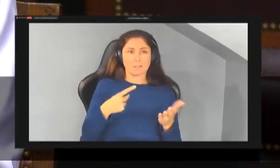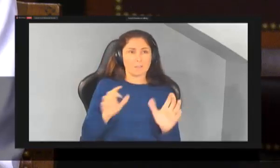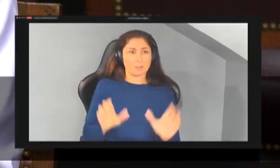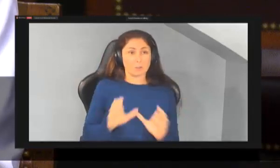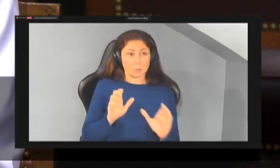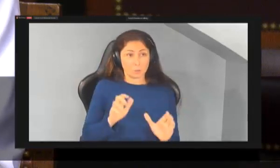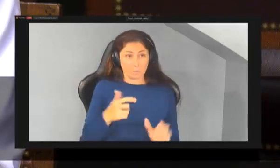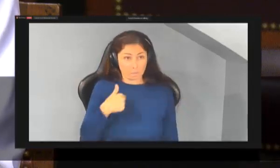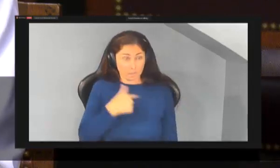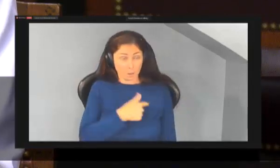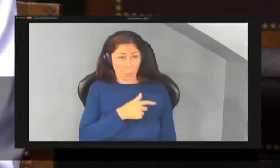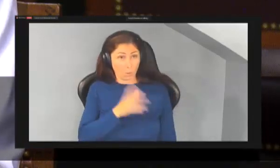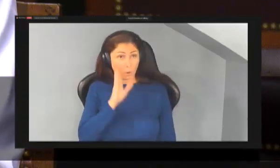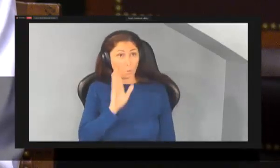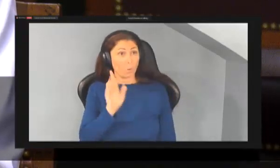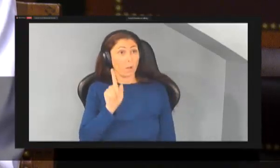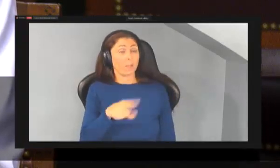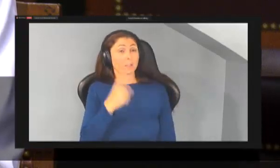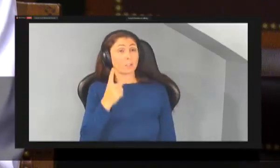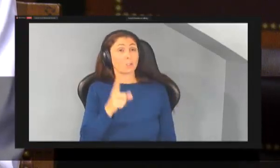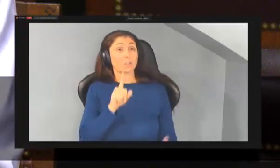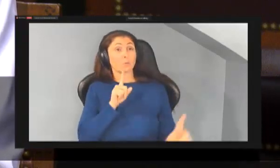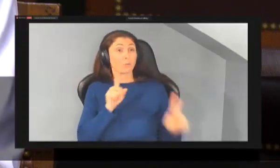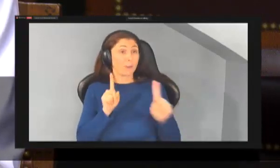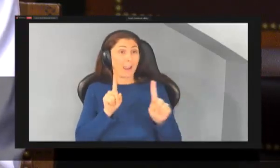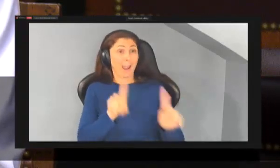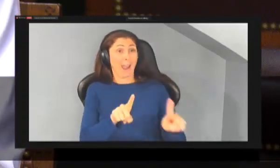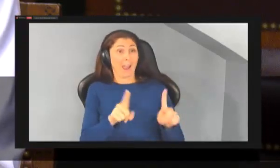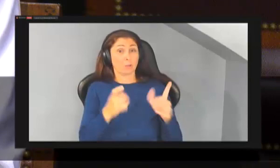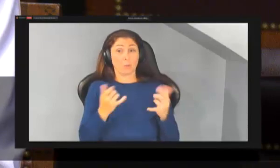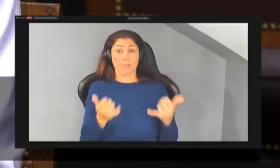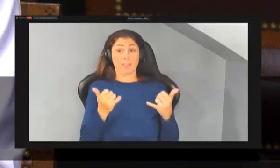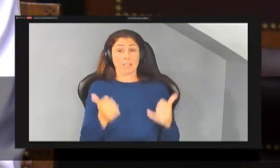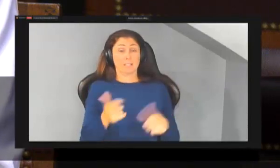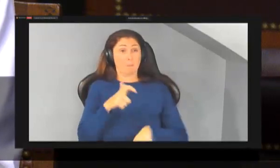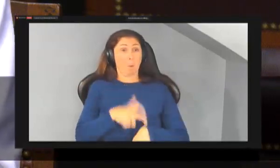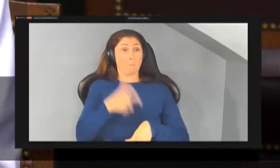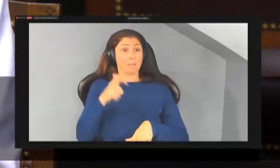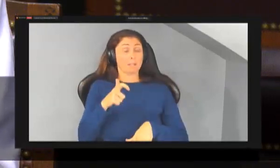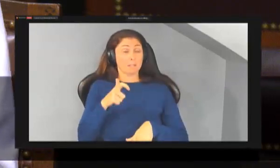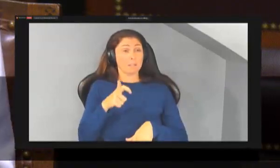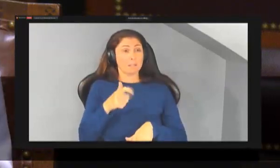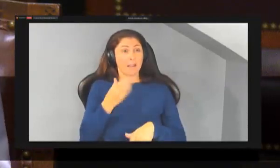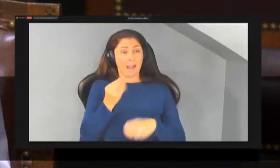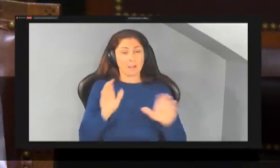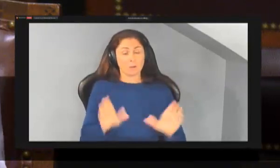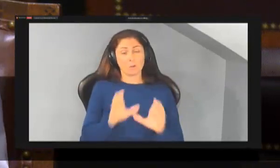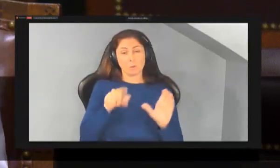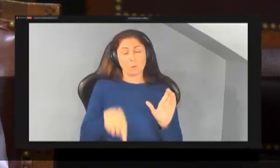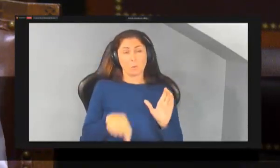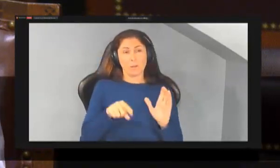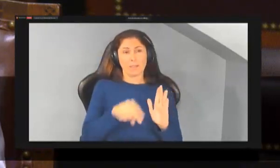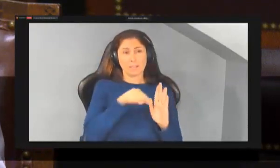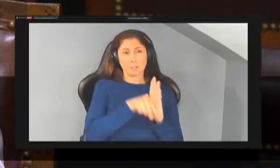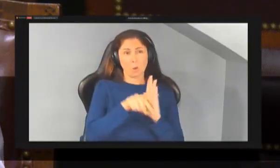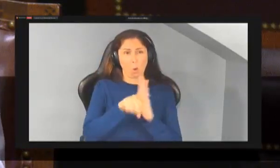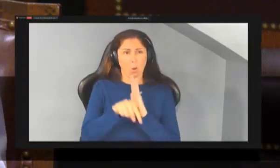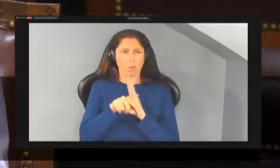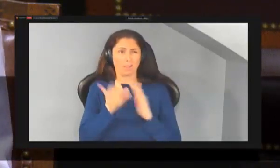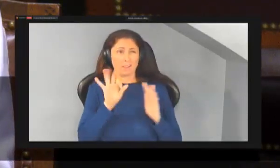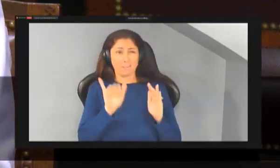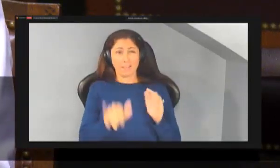to just react to this moment in time and do this call, if that is the right